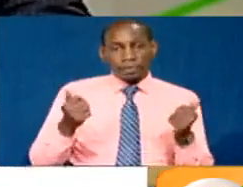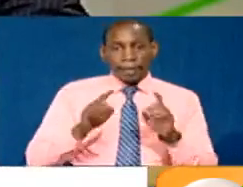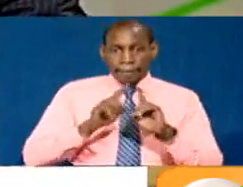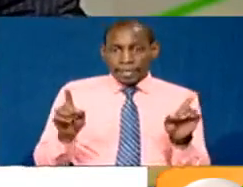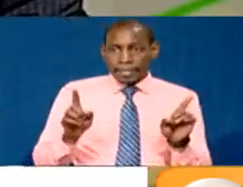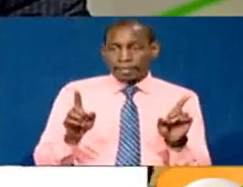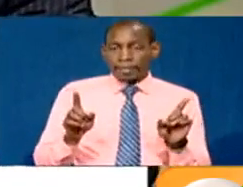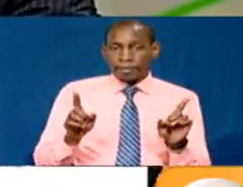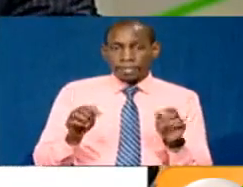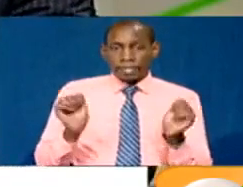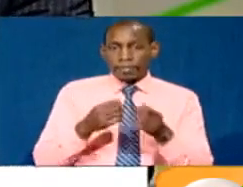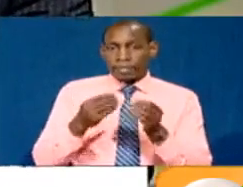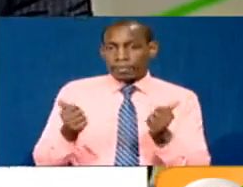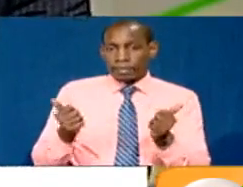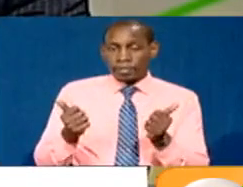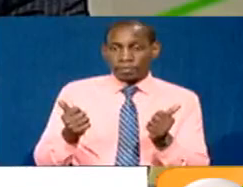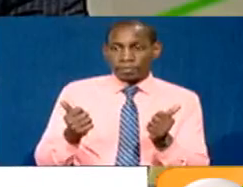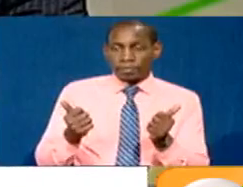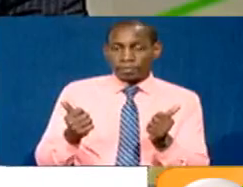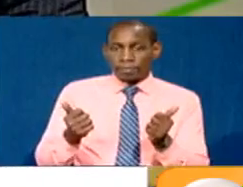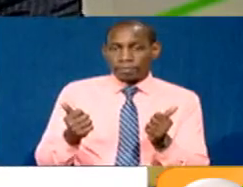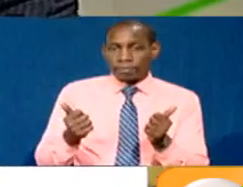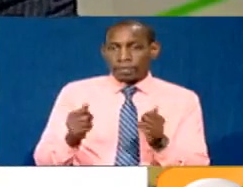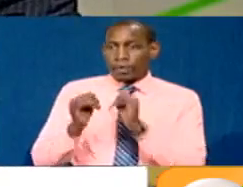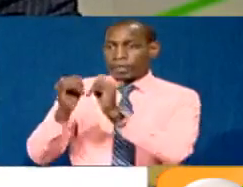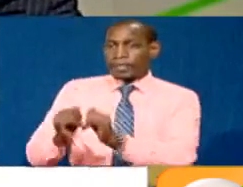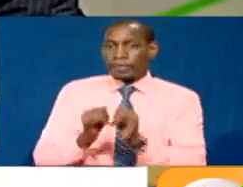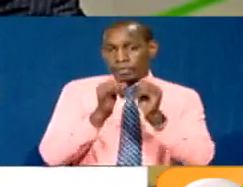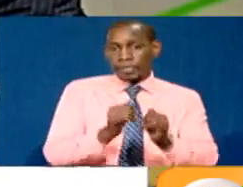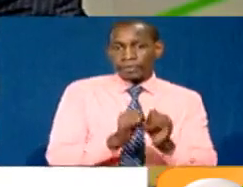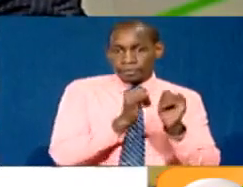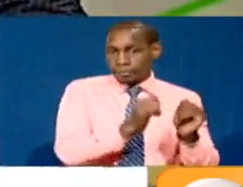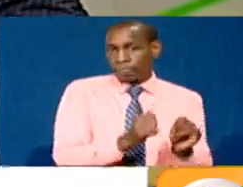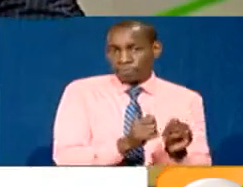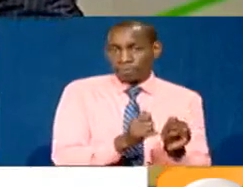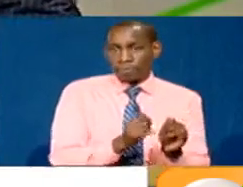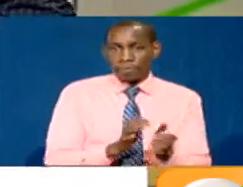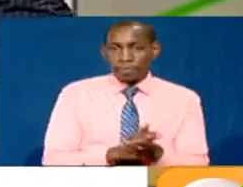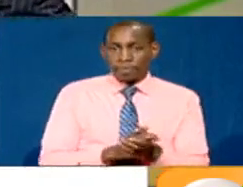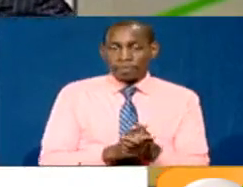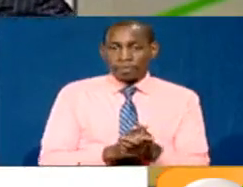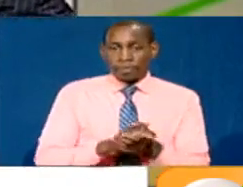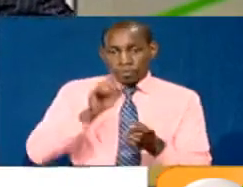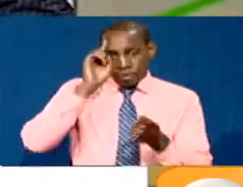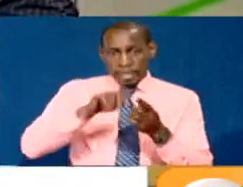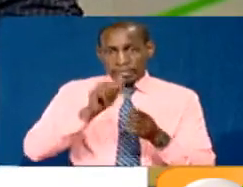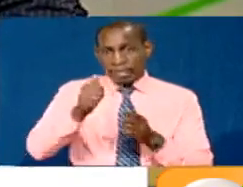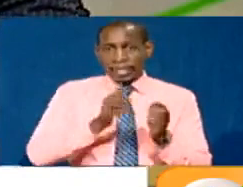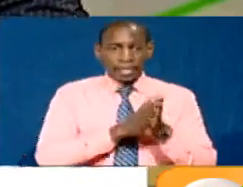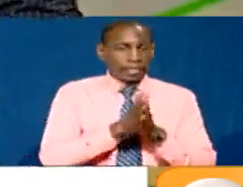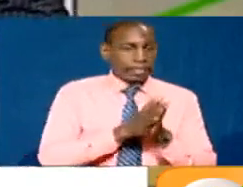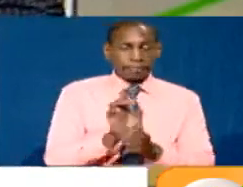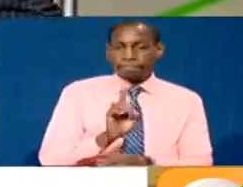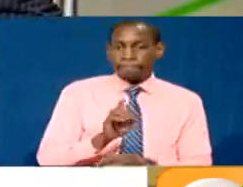it must not be confronted in a piecemeal manner to assuage certain desires or to meet